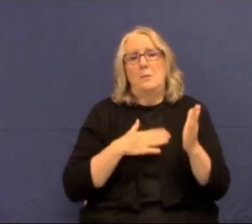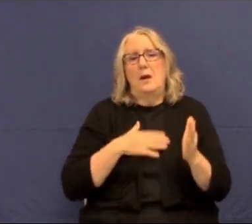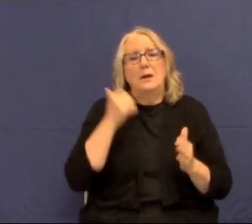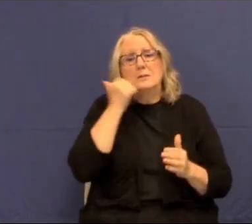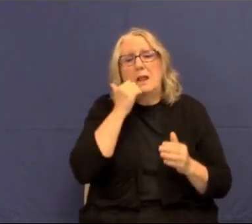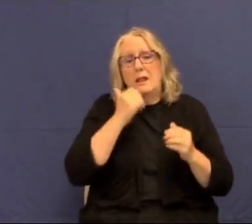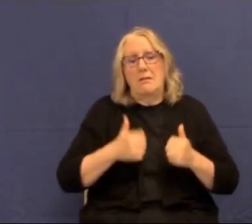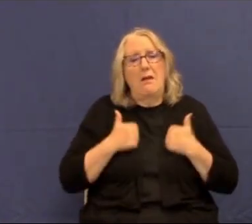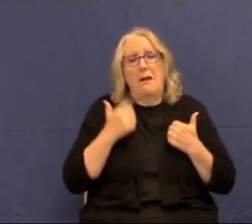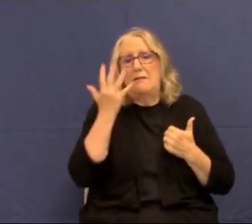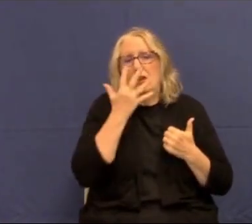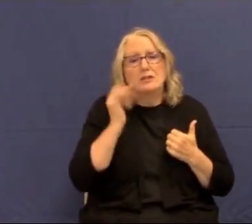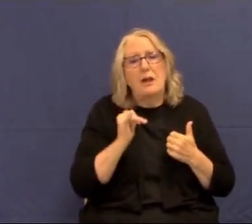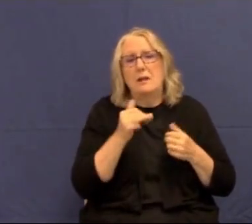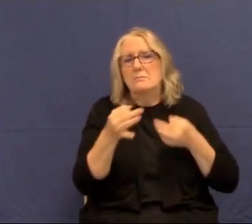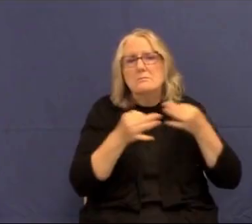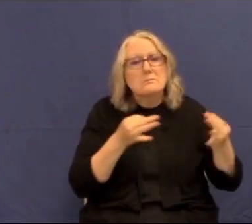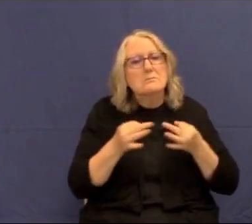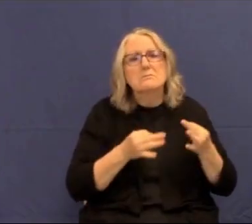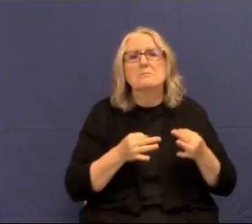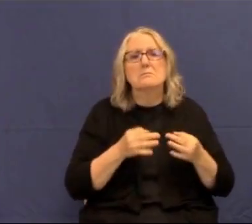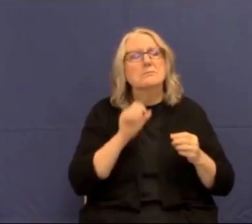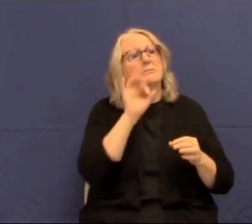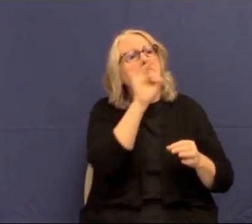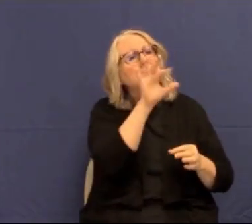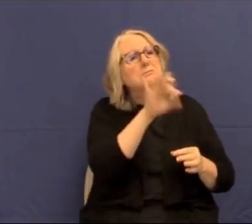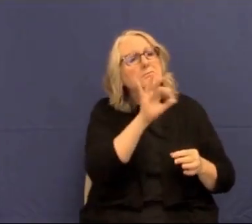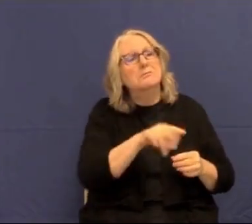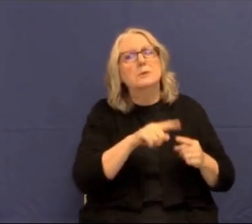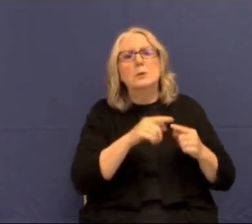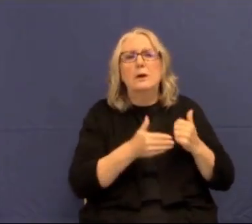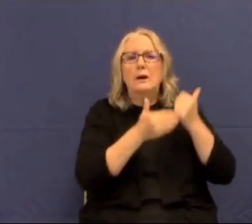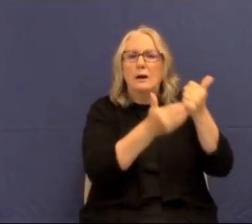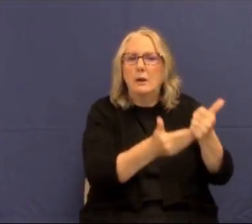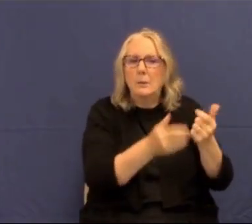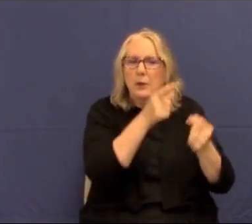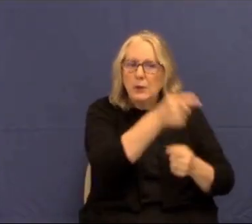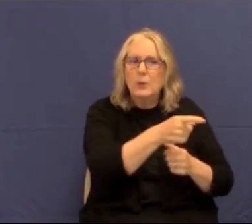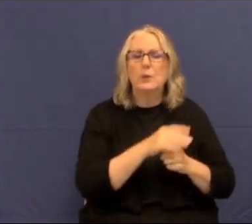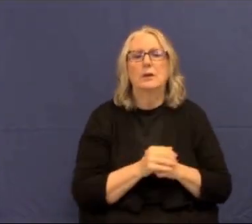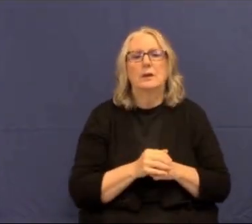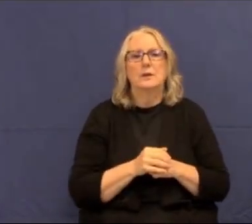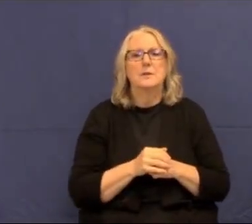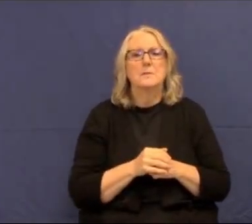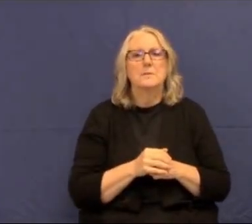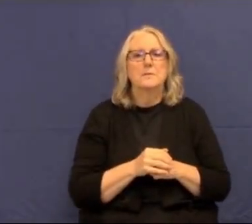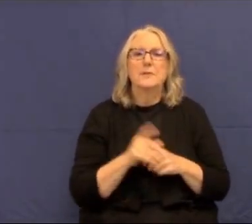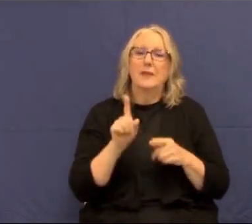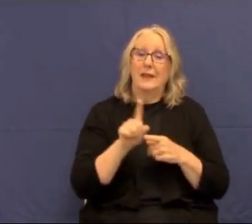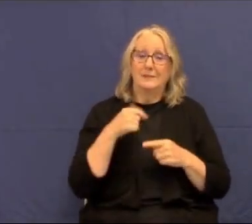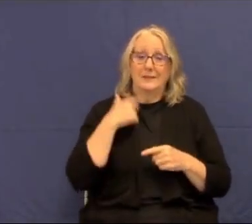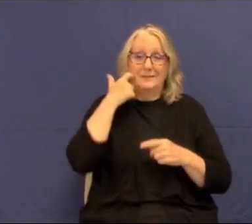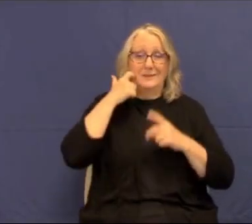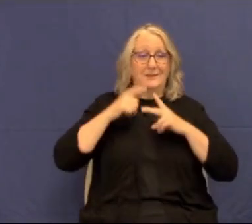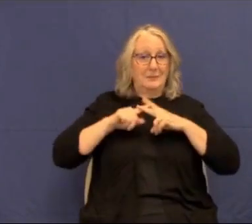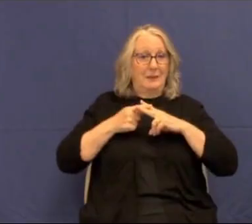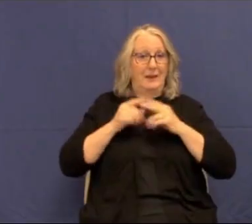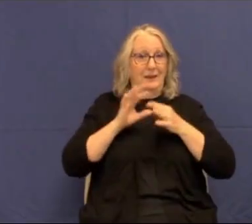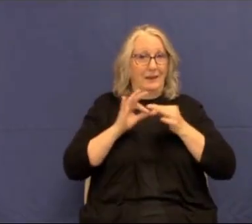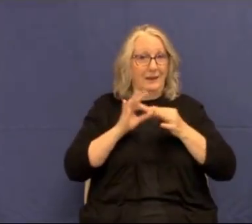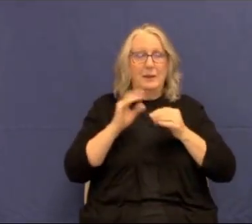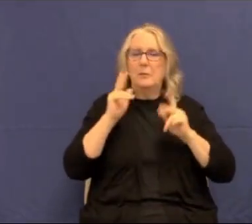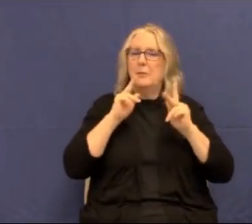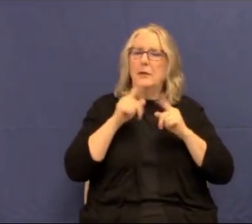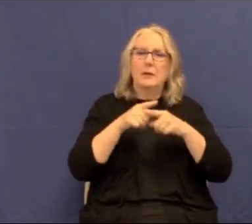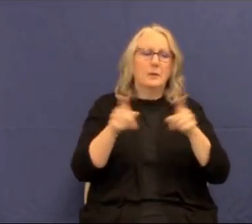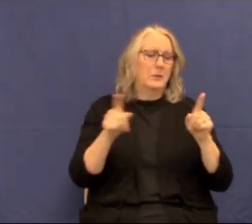this is what my daily life looks like. Just here's a few pointers to kind of help you out. And like I said in the beginning,